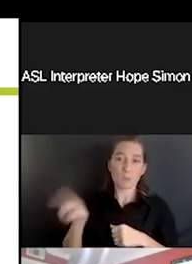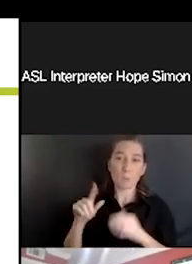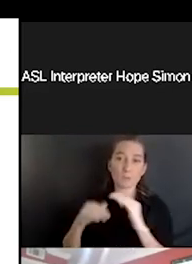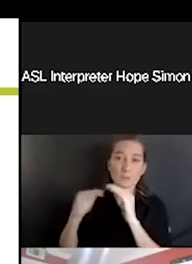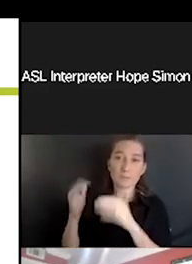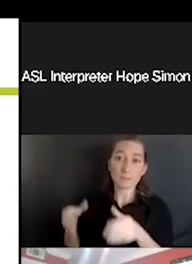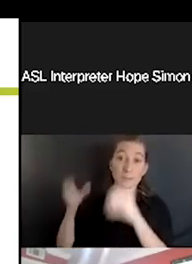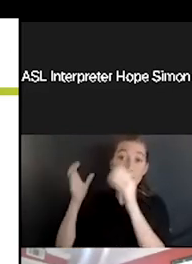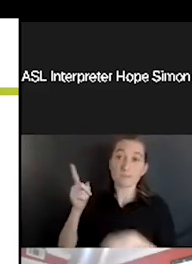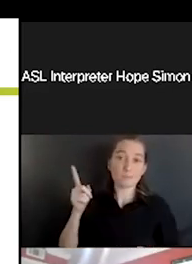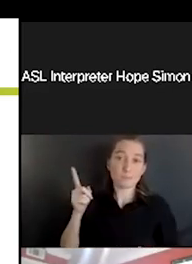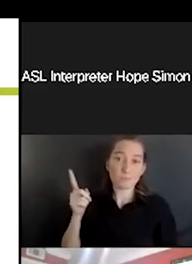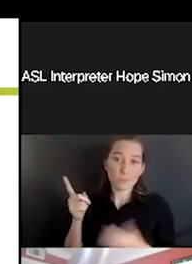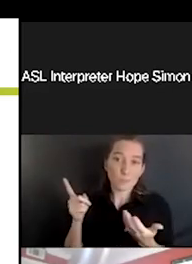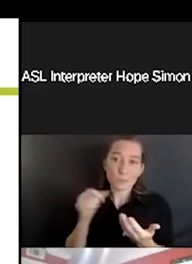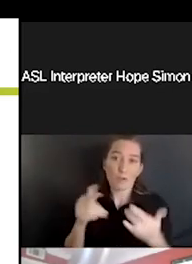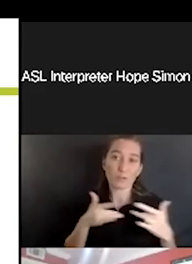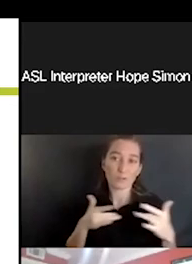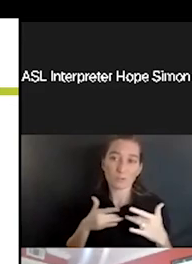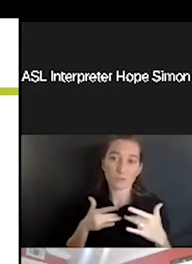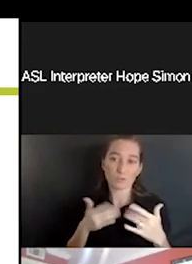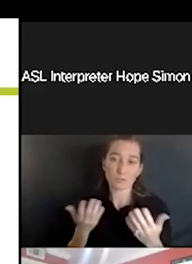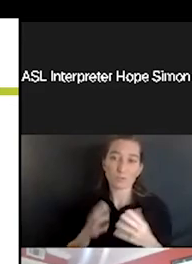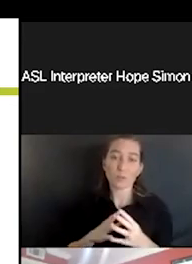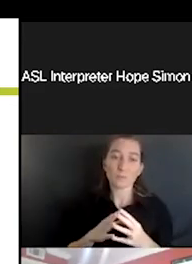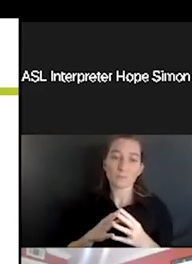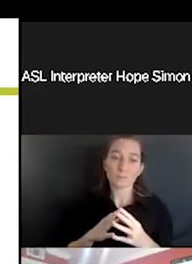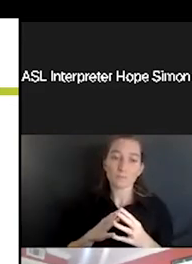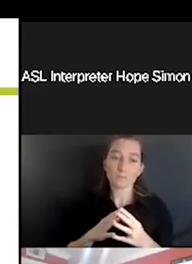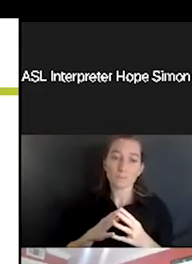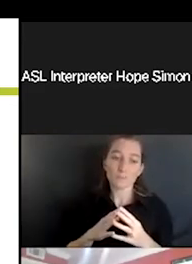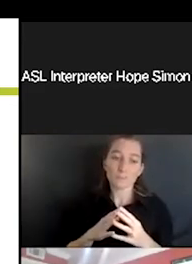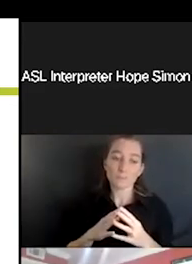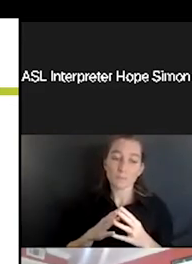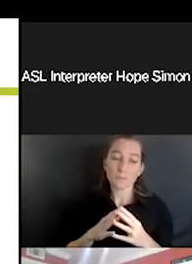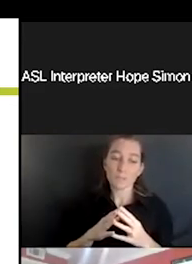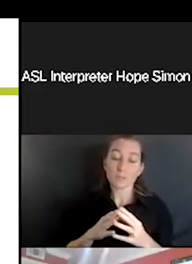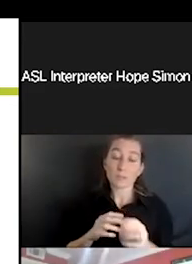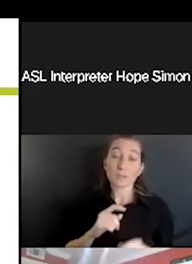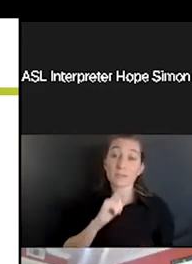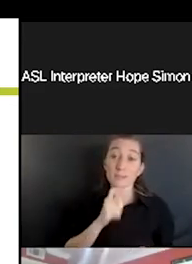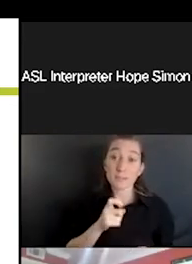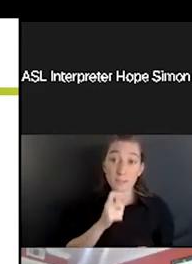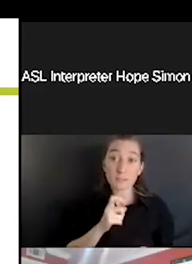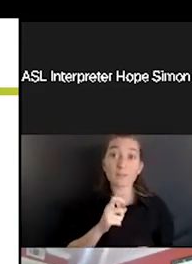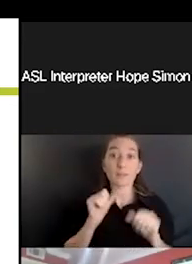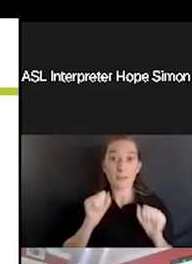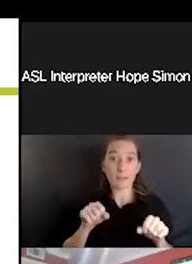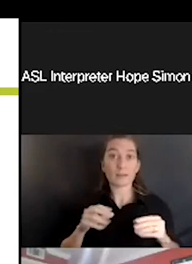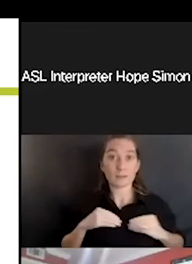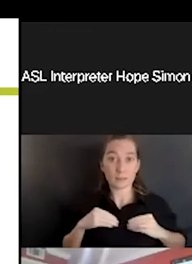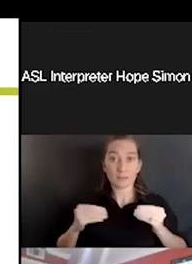One of the good things about steel is that it could take a lot of bending and moving to